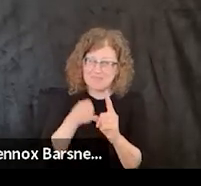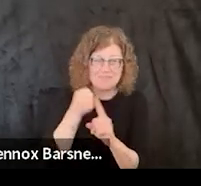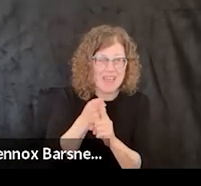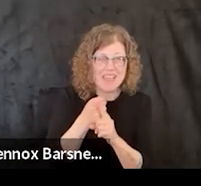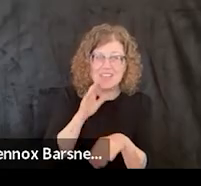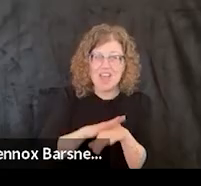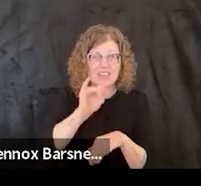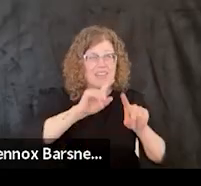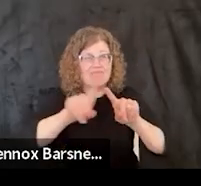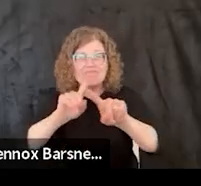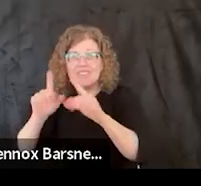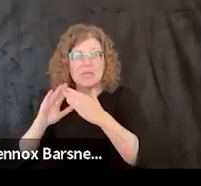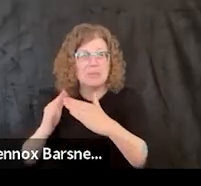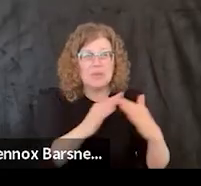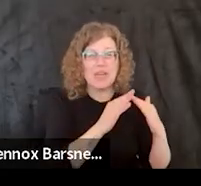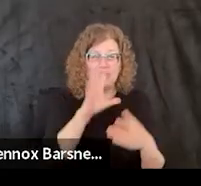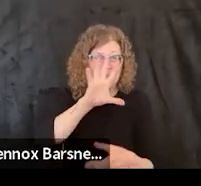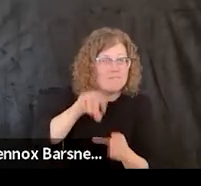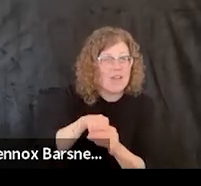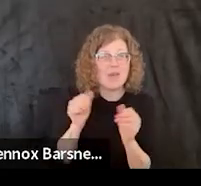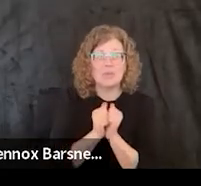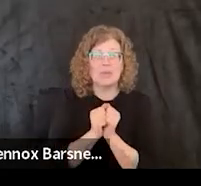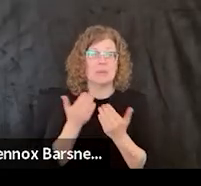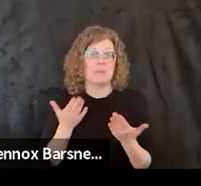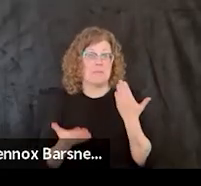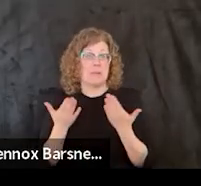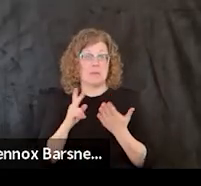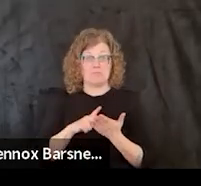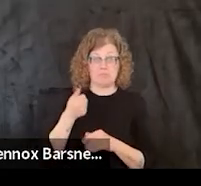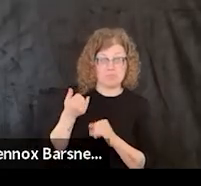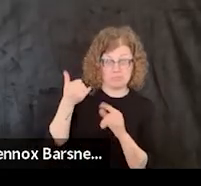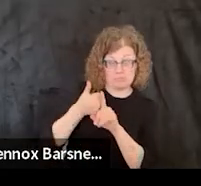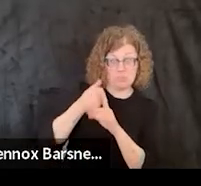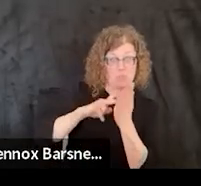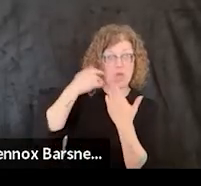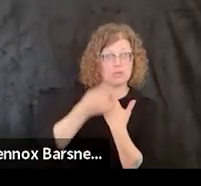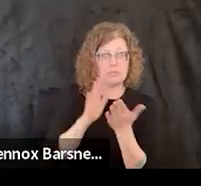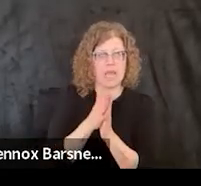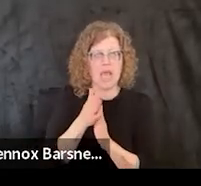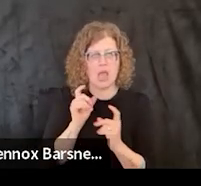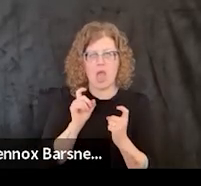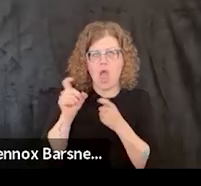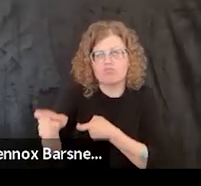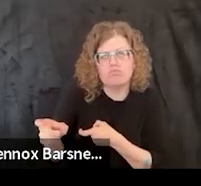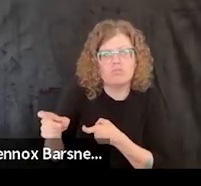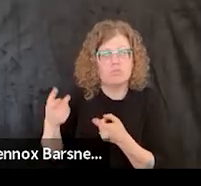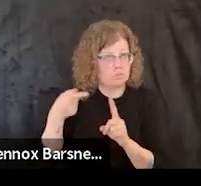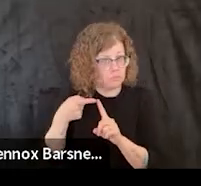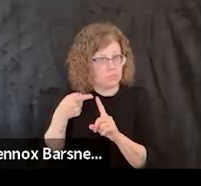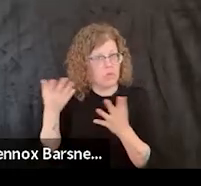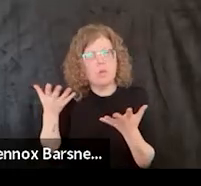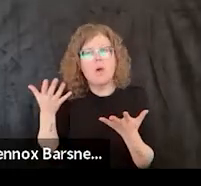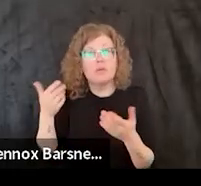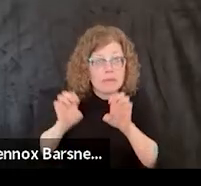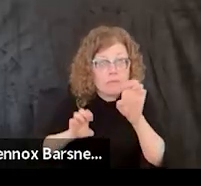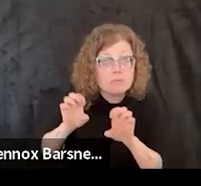of. What might this project be contributing to, building off of, or exploring for the first time? How might it fit with an artistic